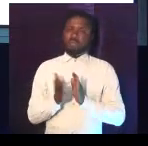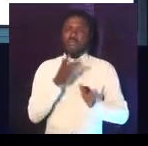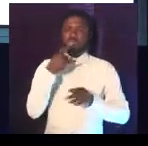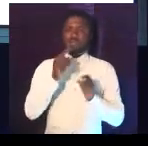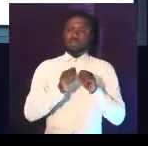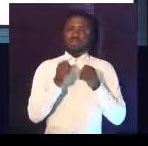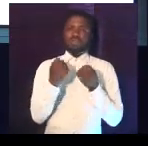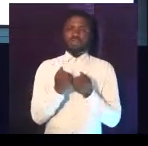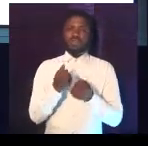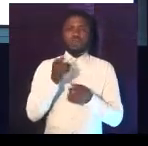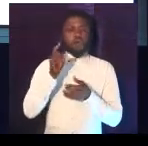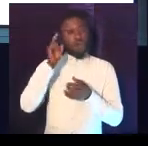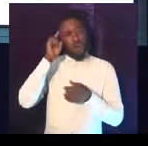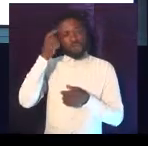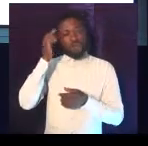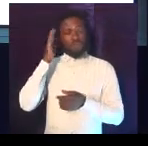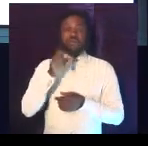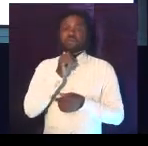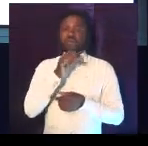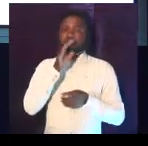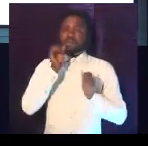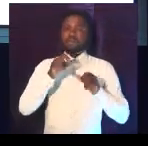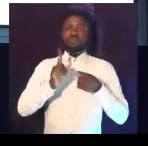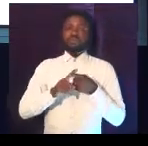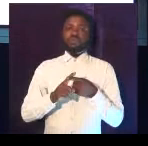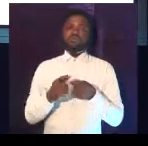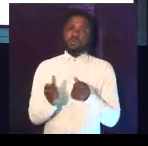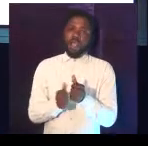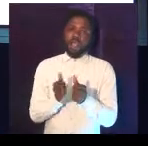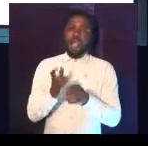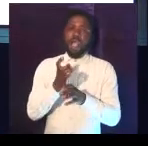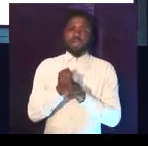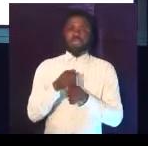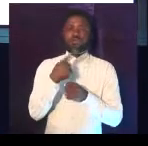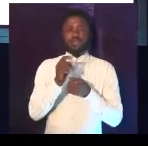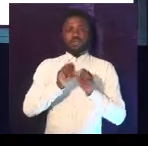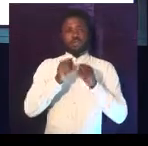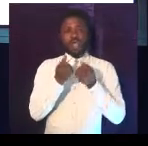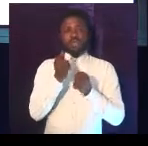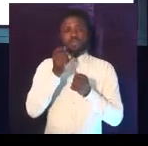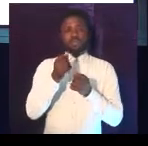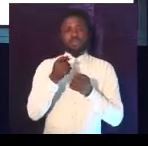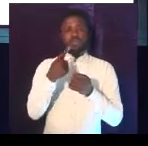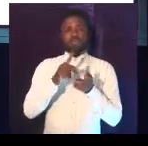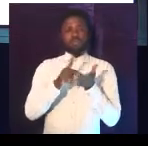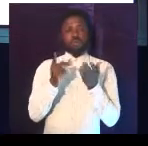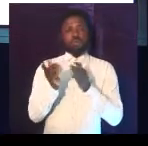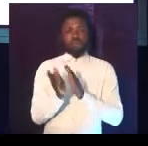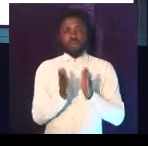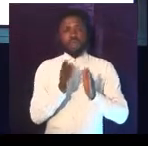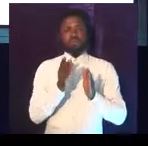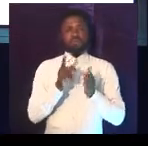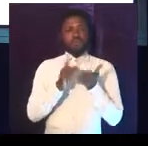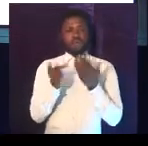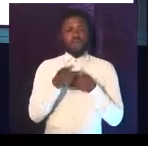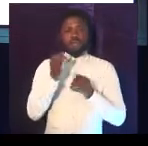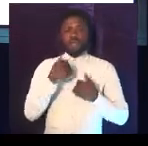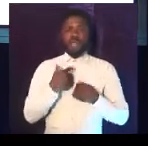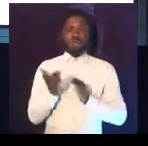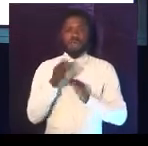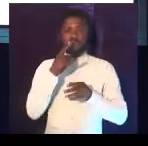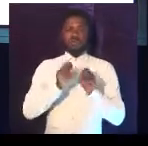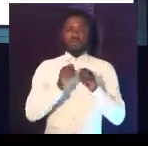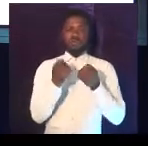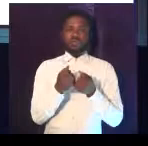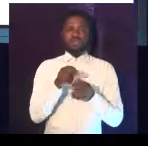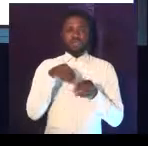for the society. Government will be unable to pursue the program it has planned for the society. Just like we have in one